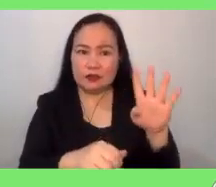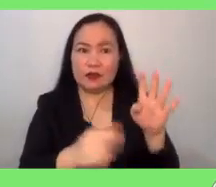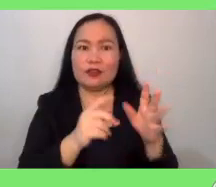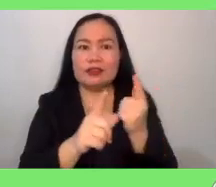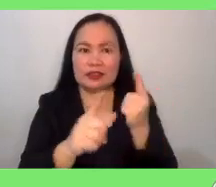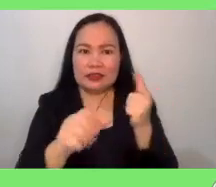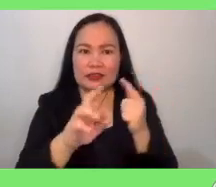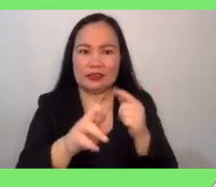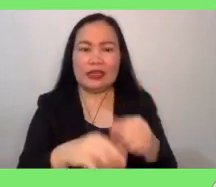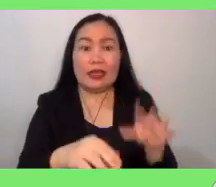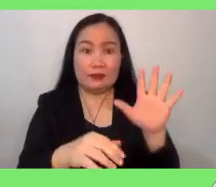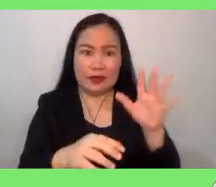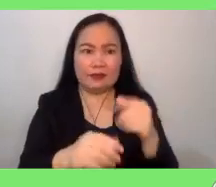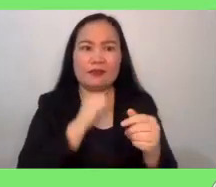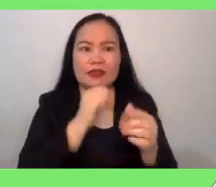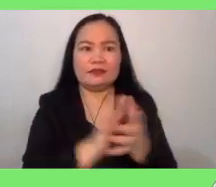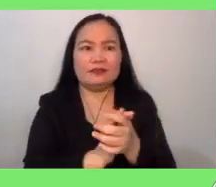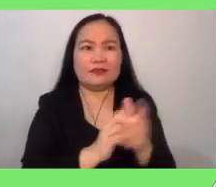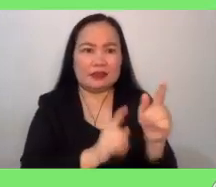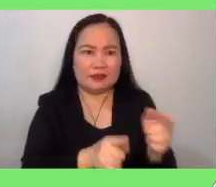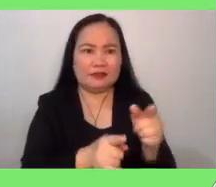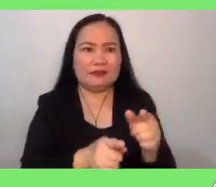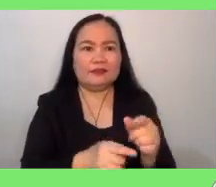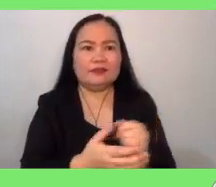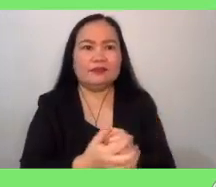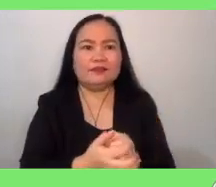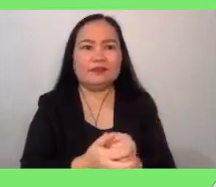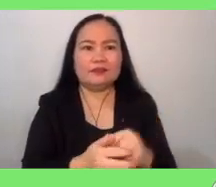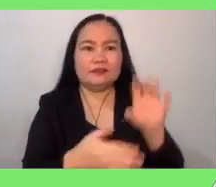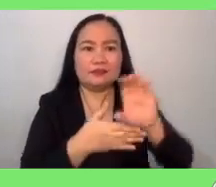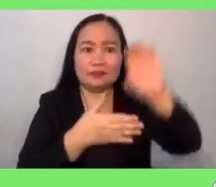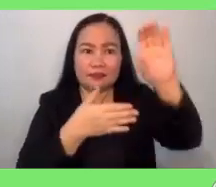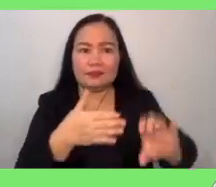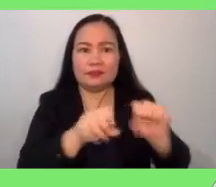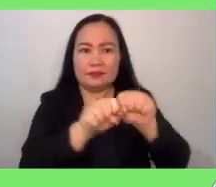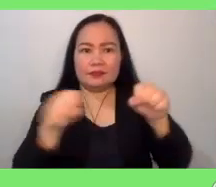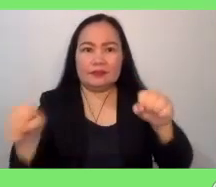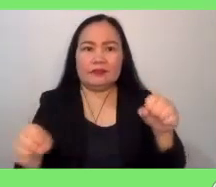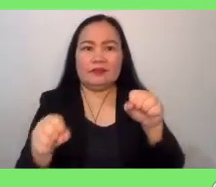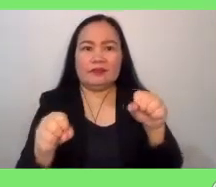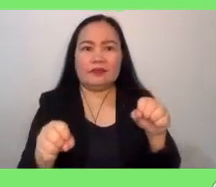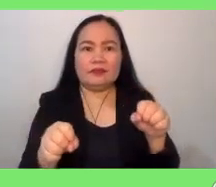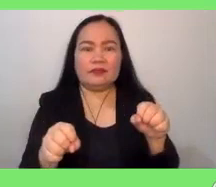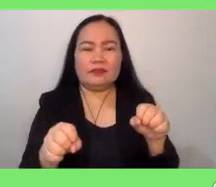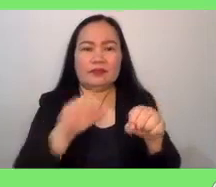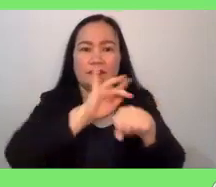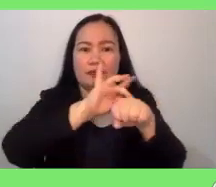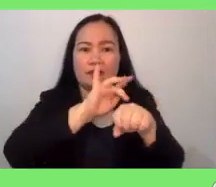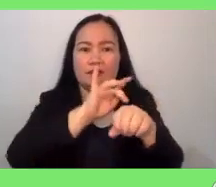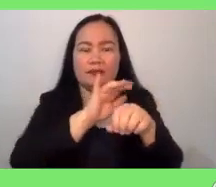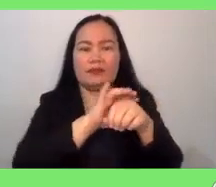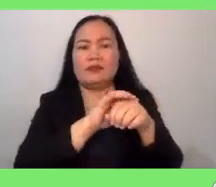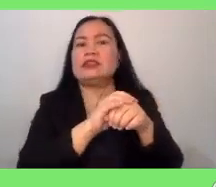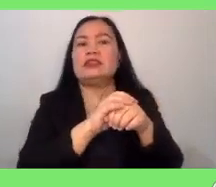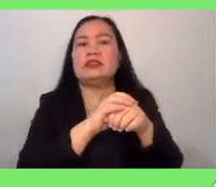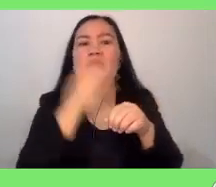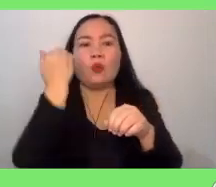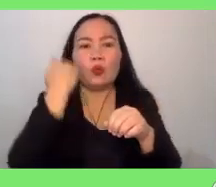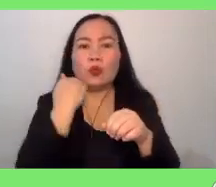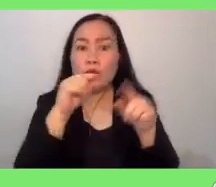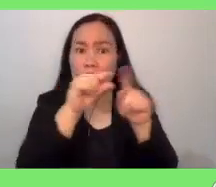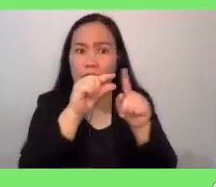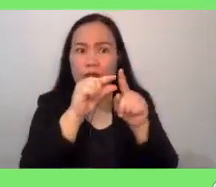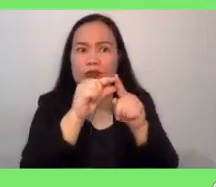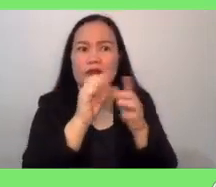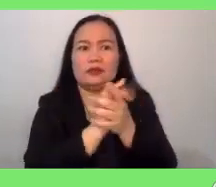not. Okay. Next, so fill in the blanks. Complete each statement with the missing word or phrase in